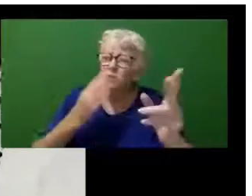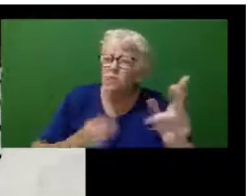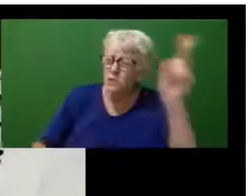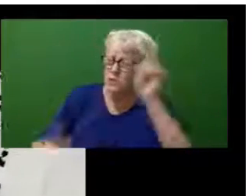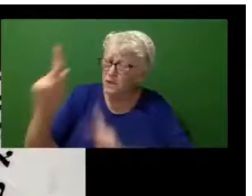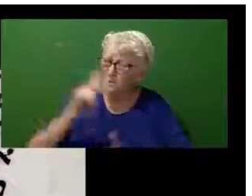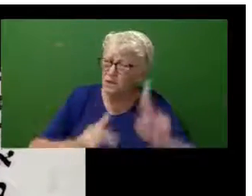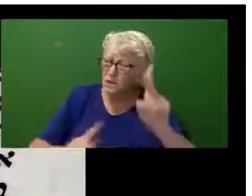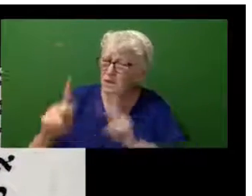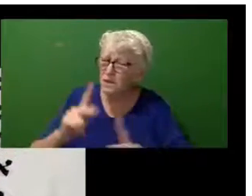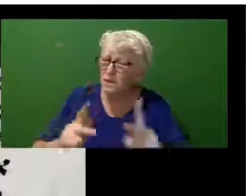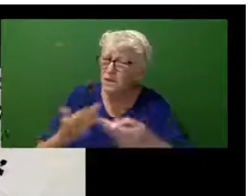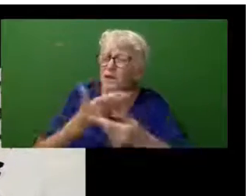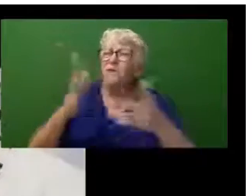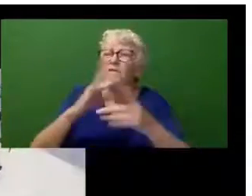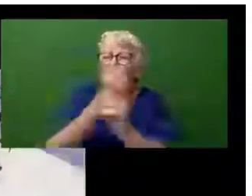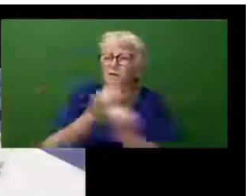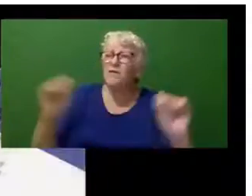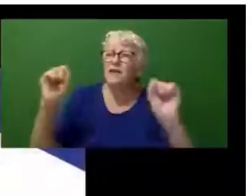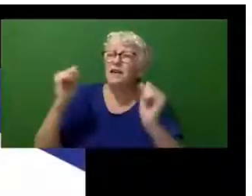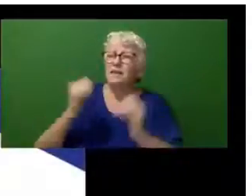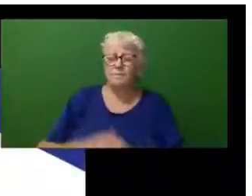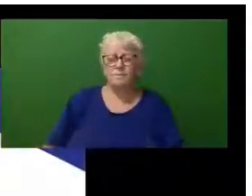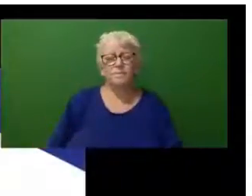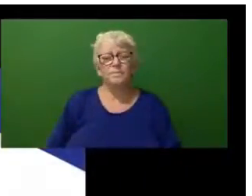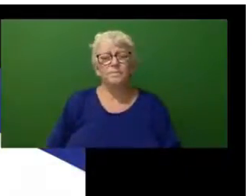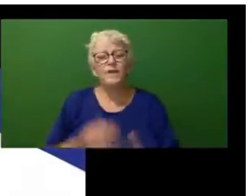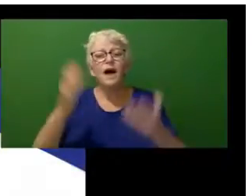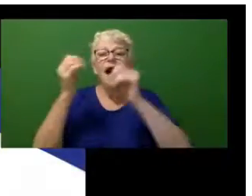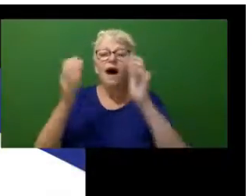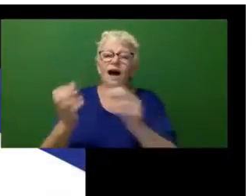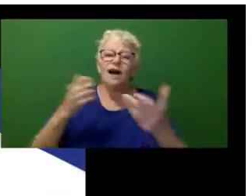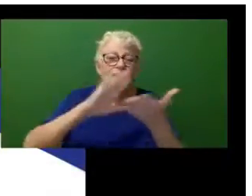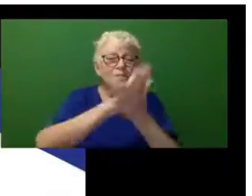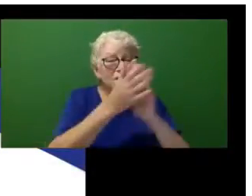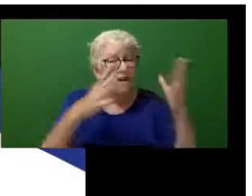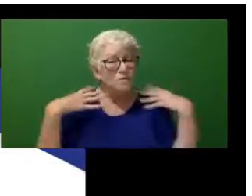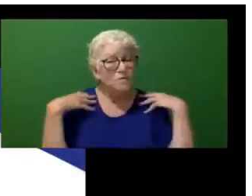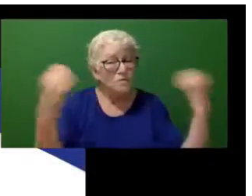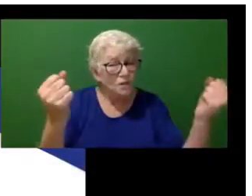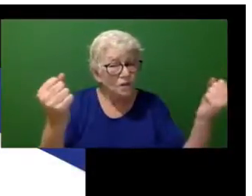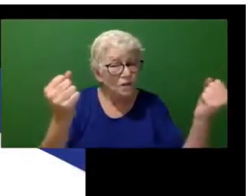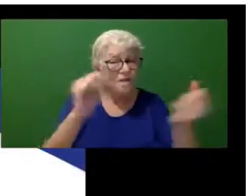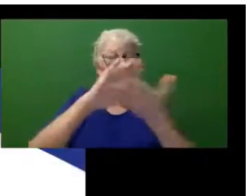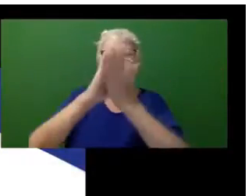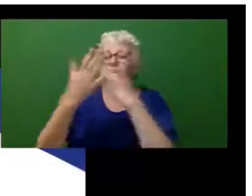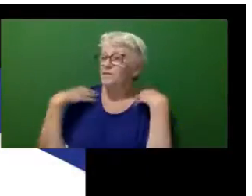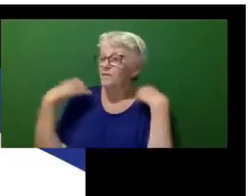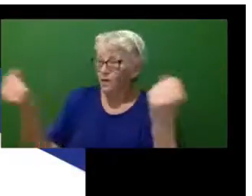kol Yisrael. We join together. Chazak,